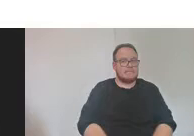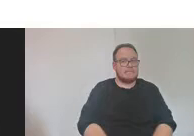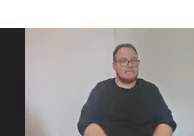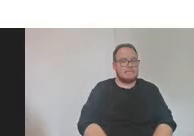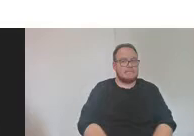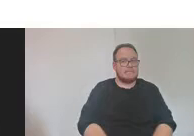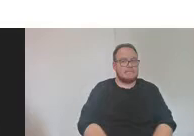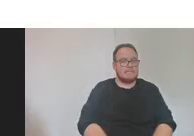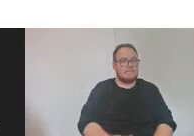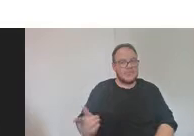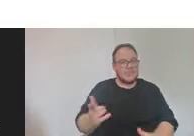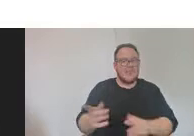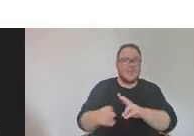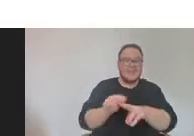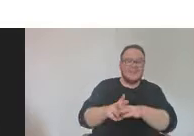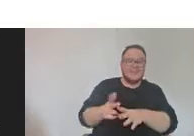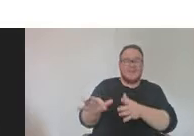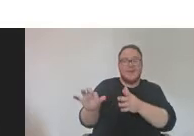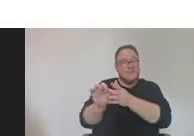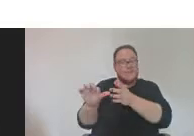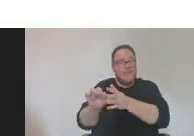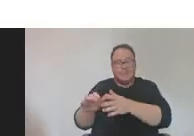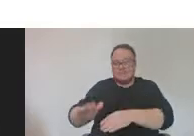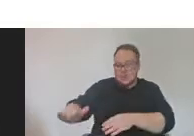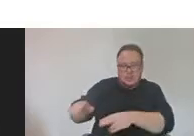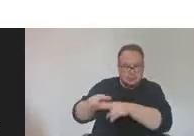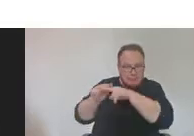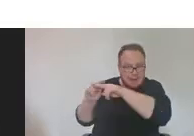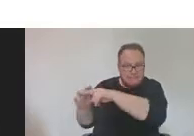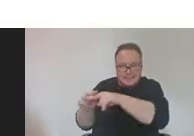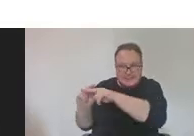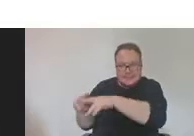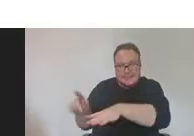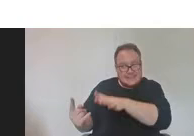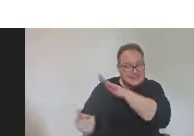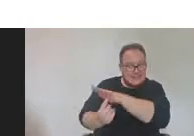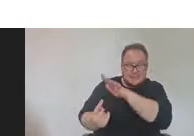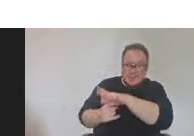in children and families, we will not be able to